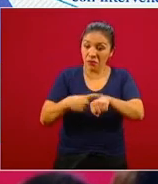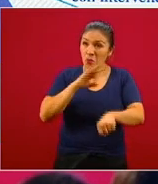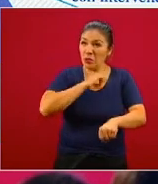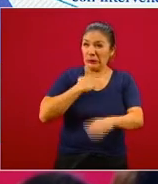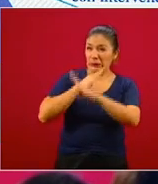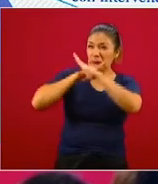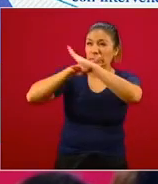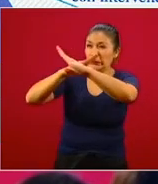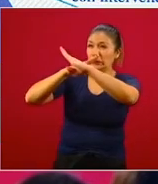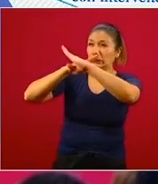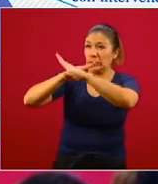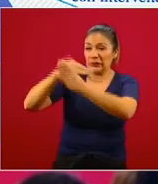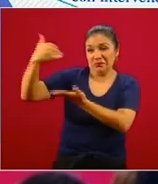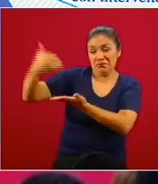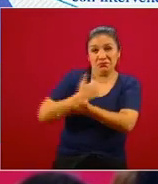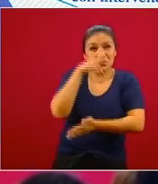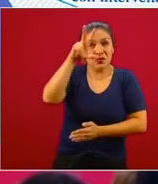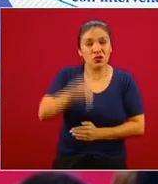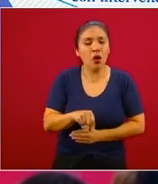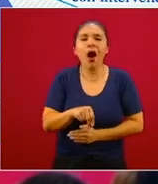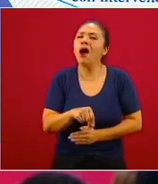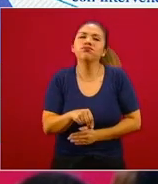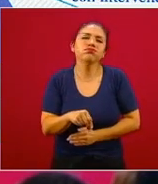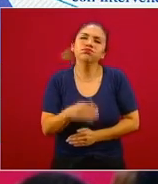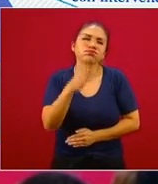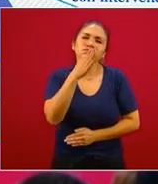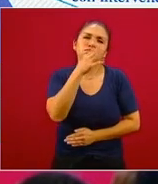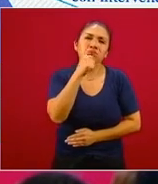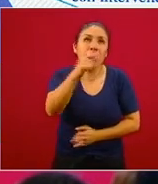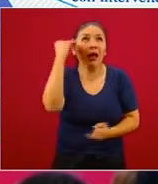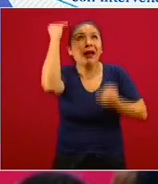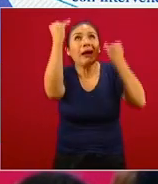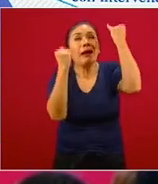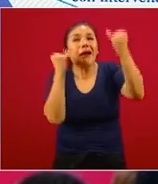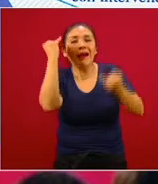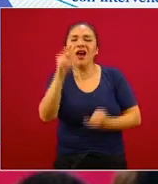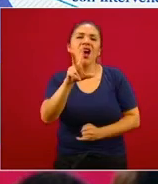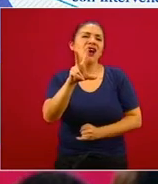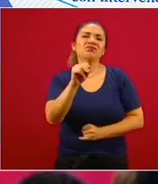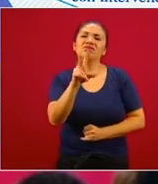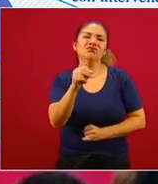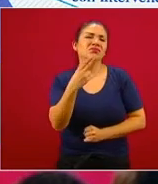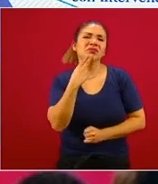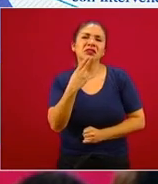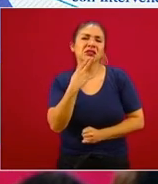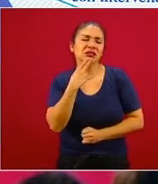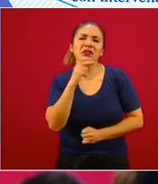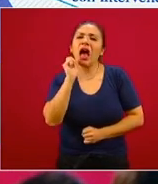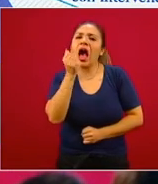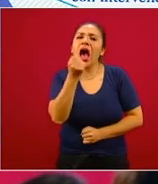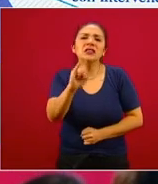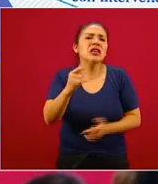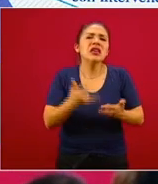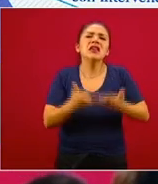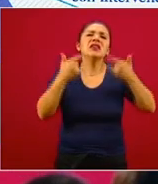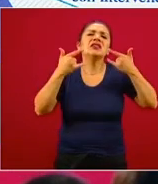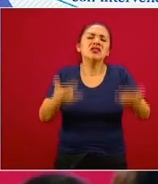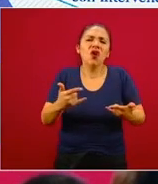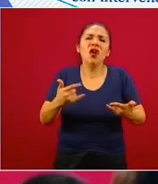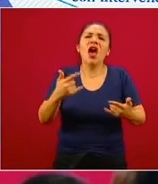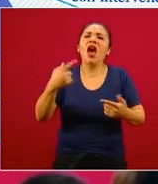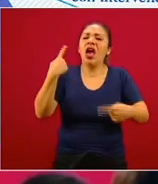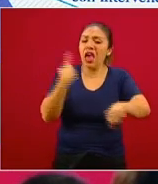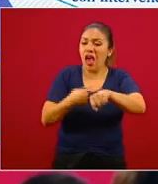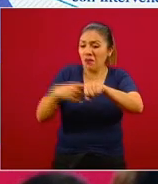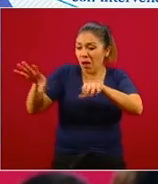when we have a pandemic, it is completely impossible to stop the pandemic from happening. And it would